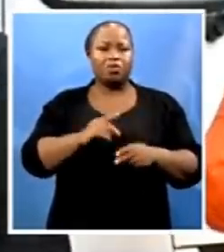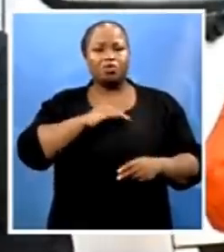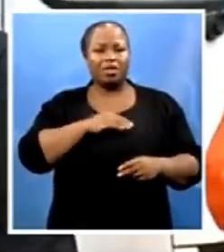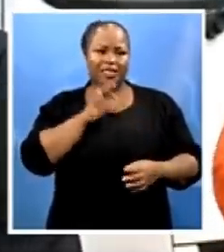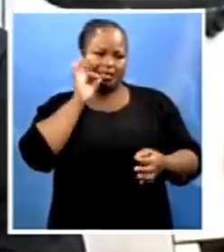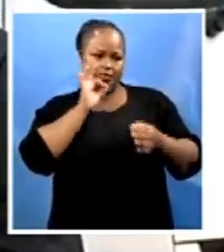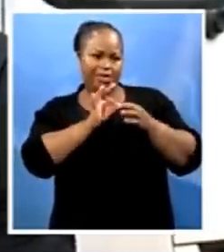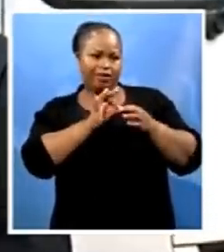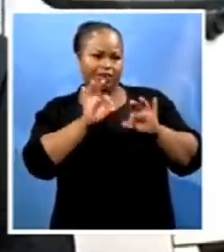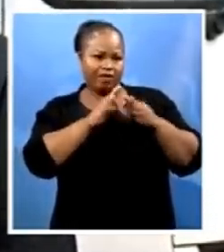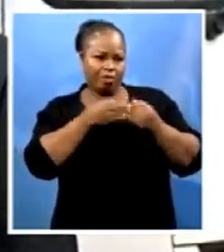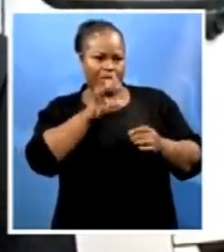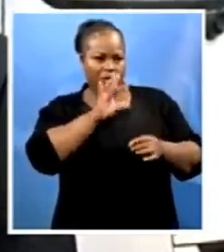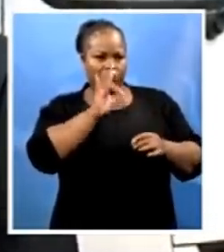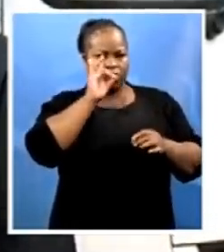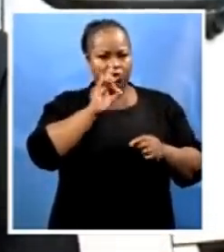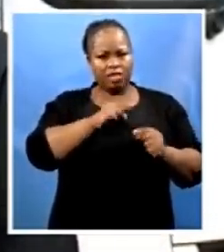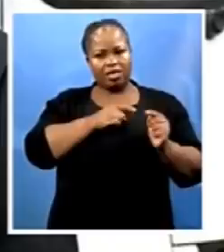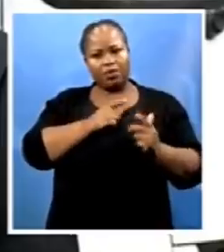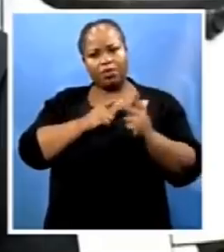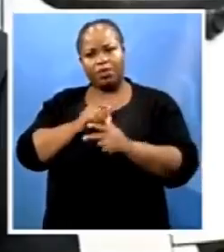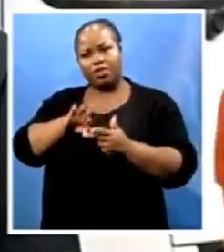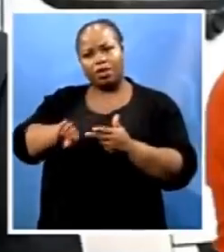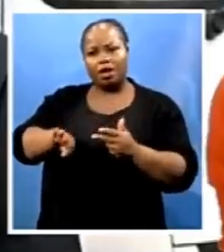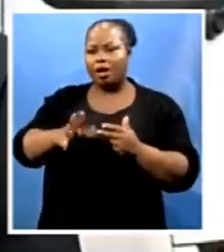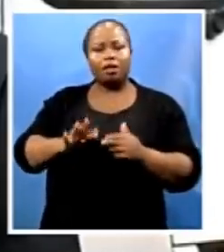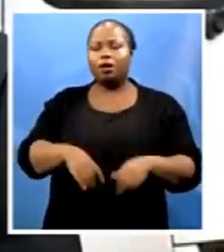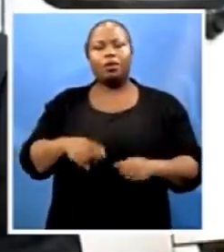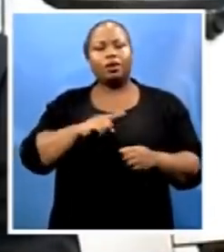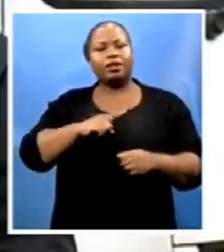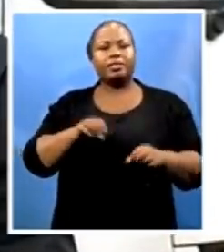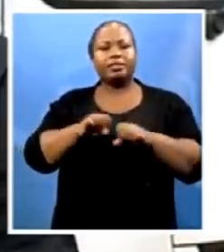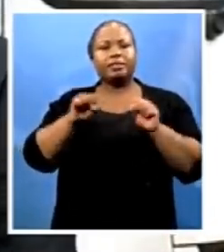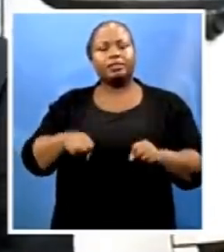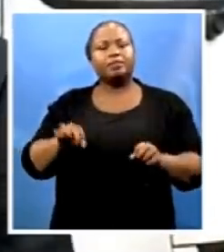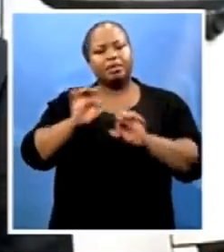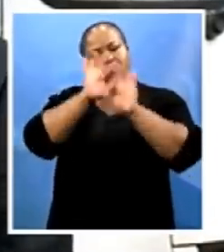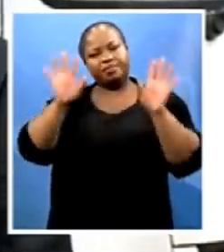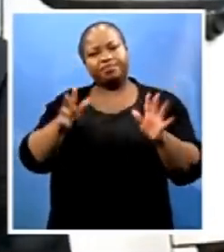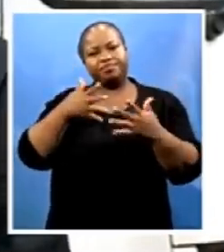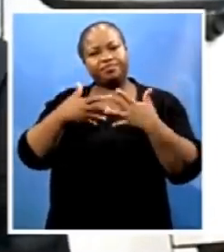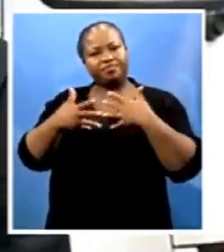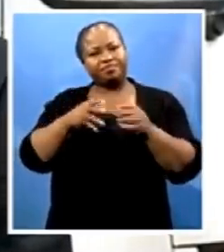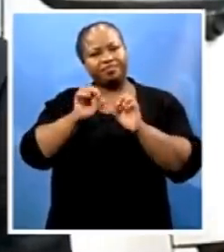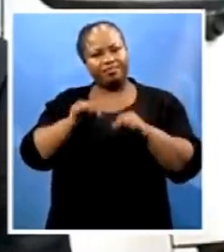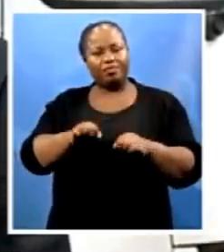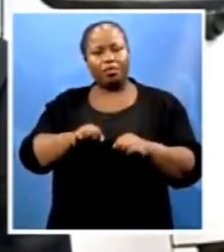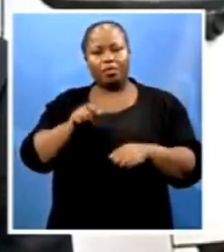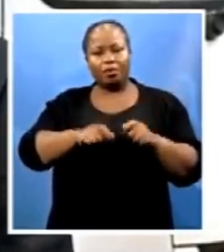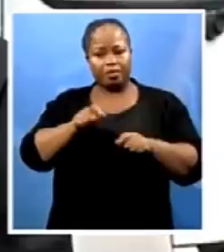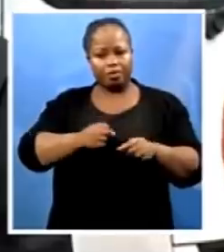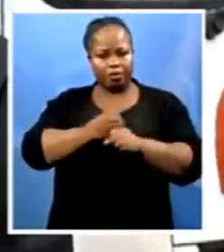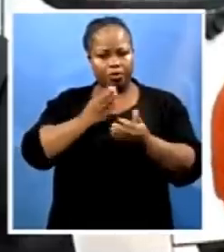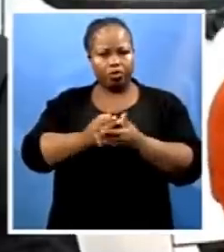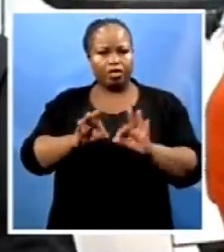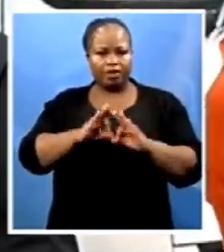not. So because of the transparency of the system, we ensure that there are no families that are